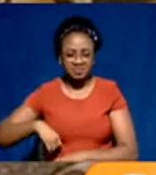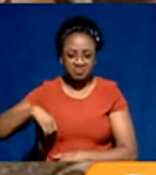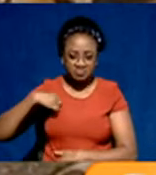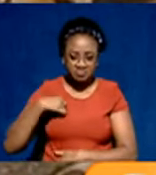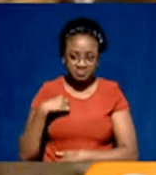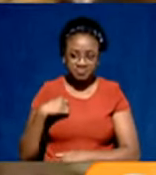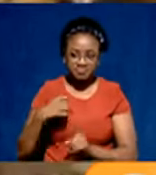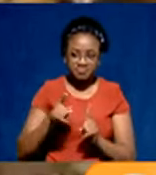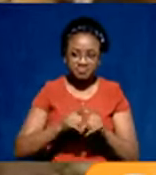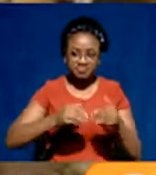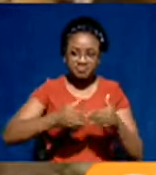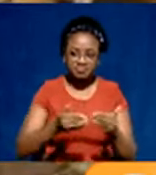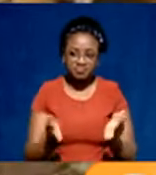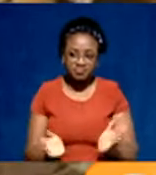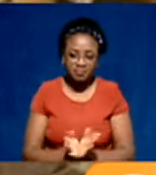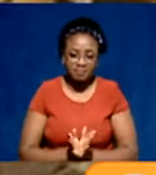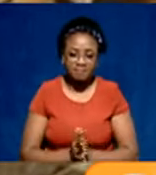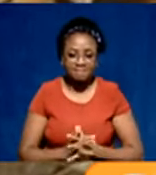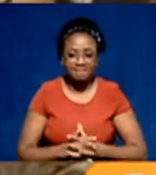pia familia.